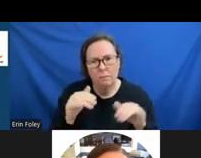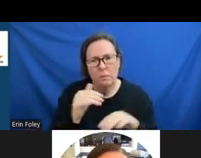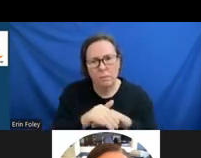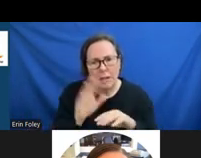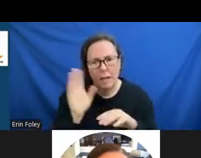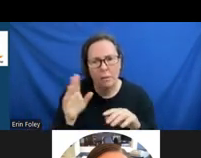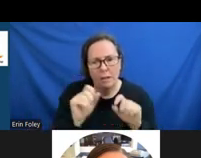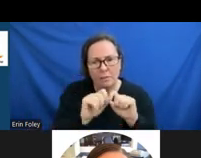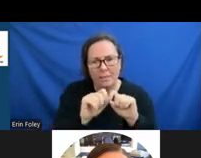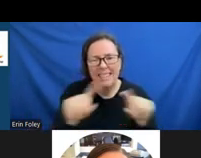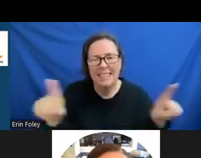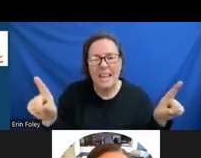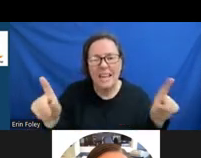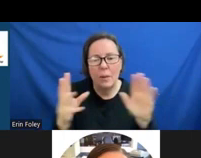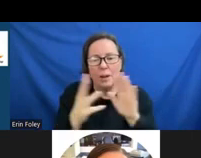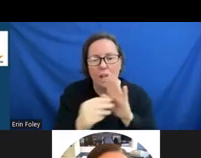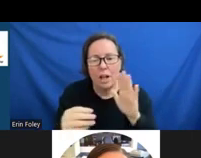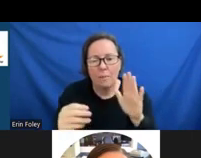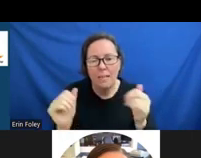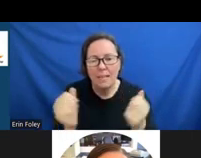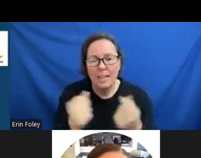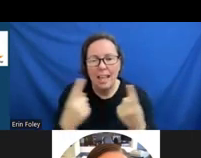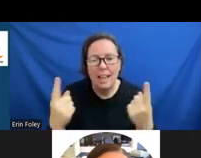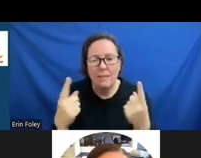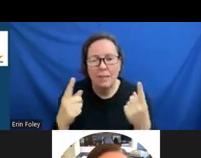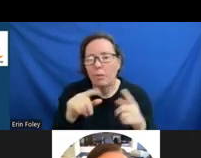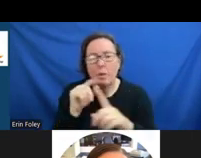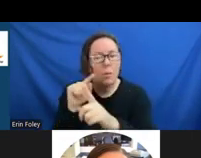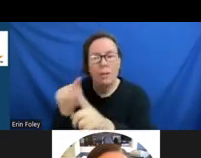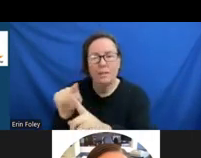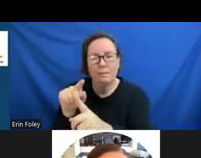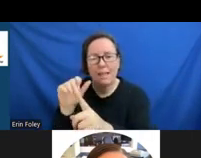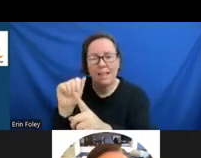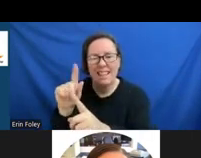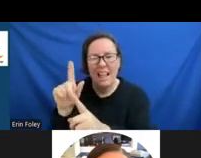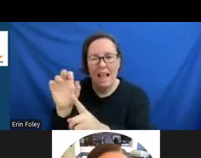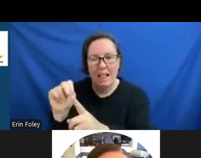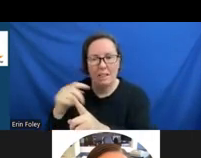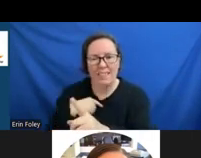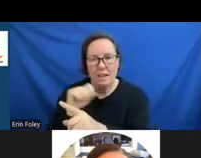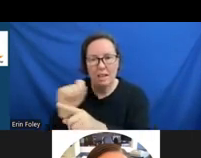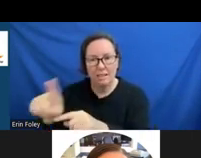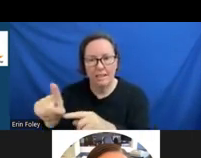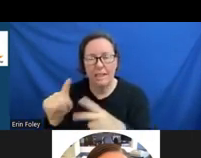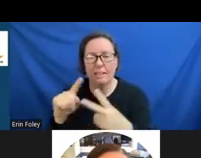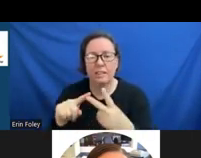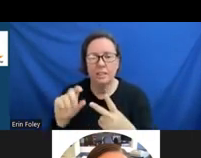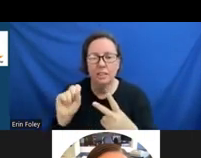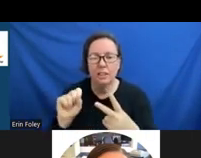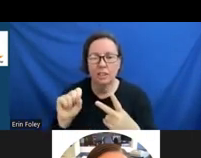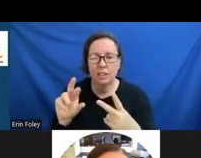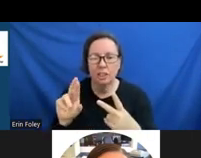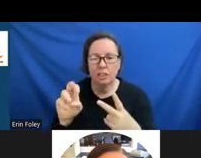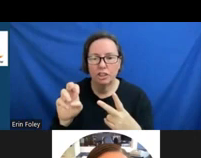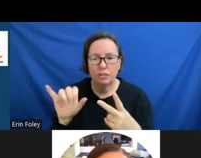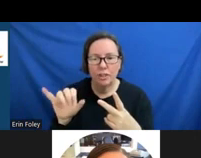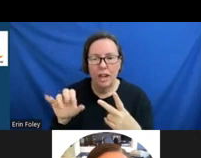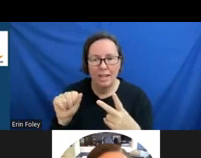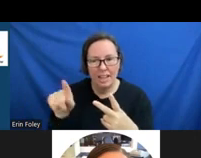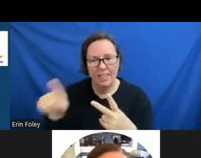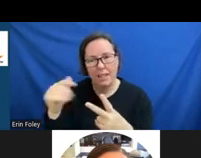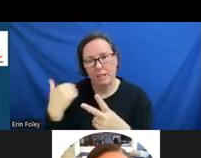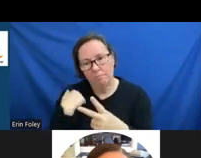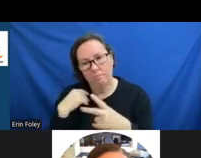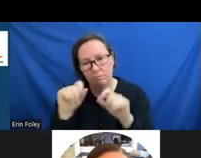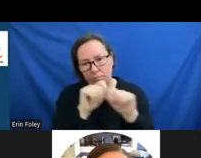will send a copy to Allison and to Shreya, and they can send it